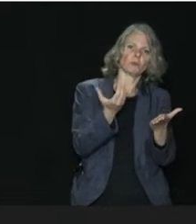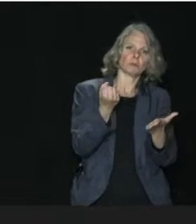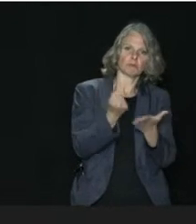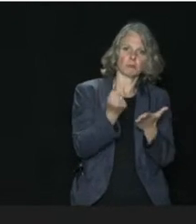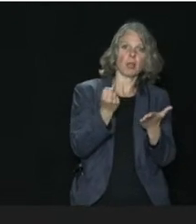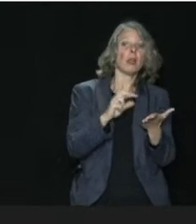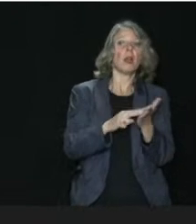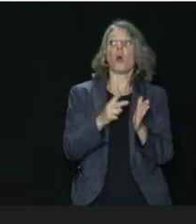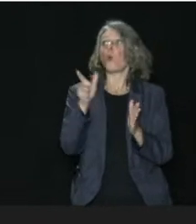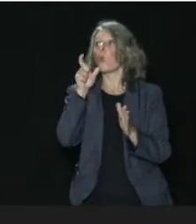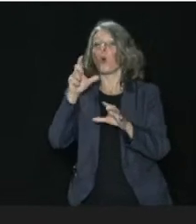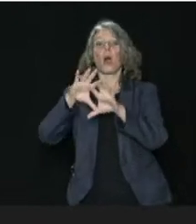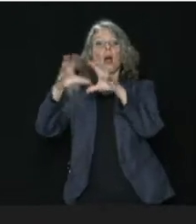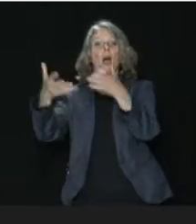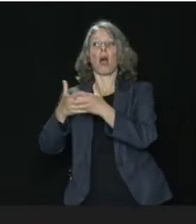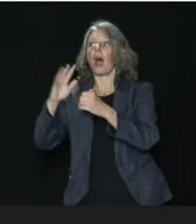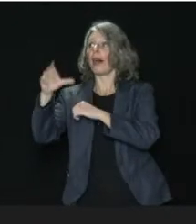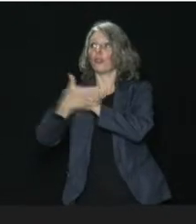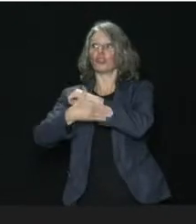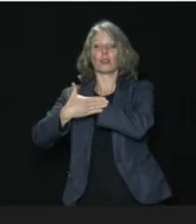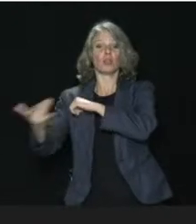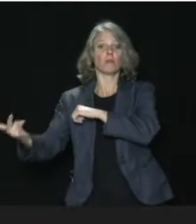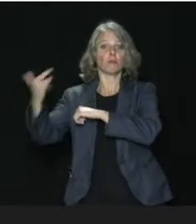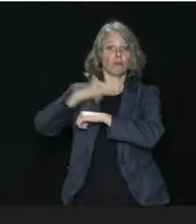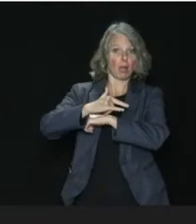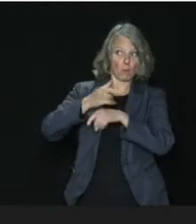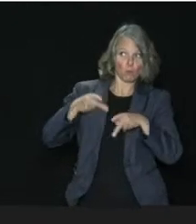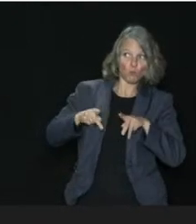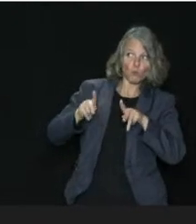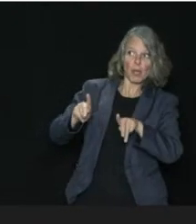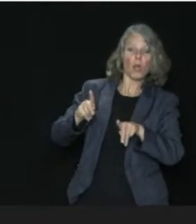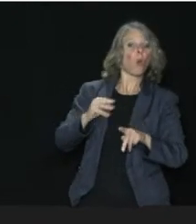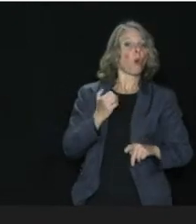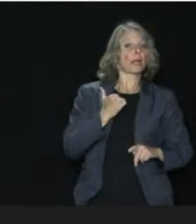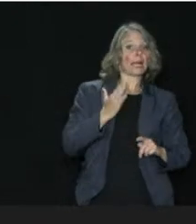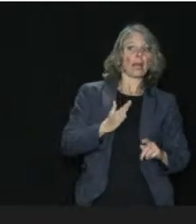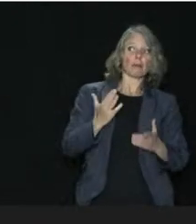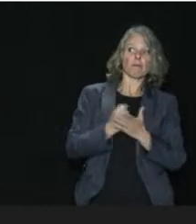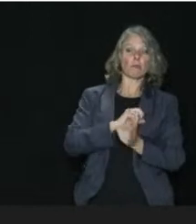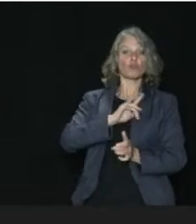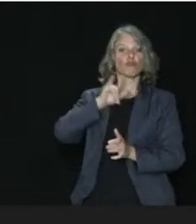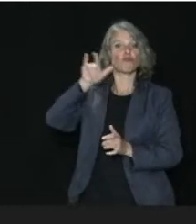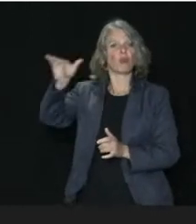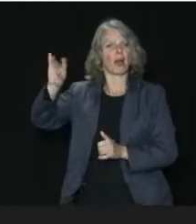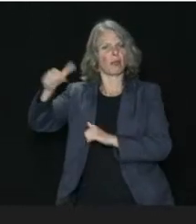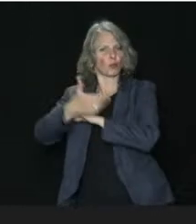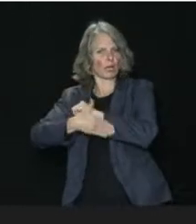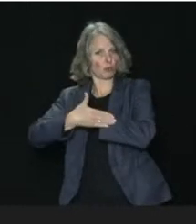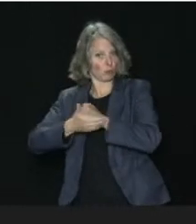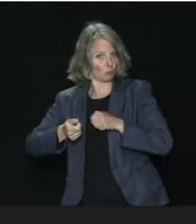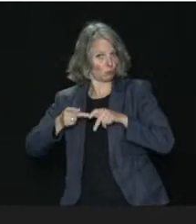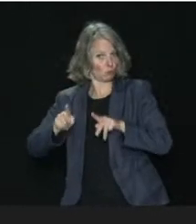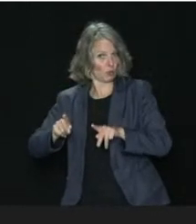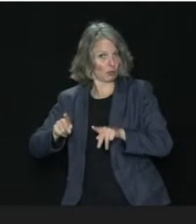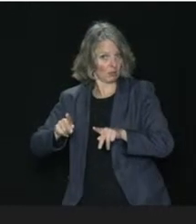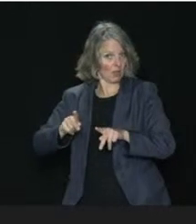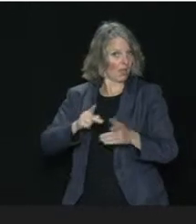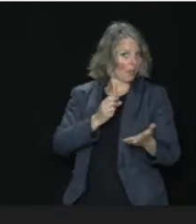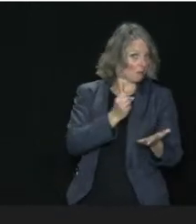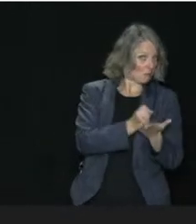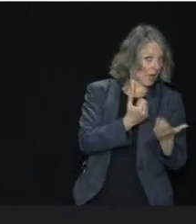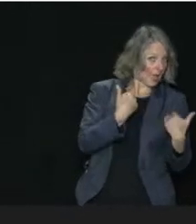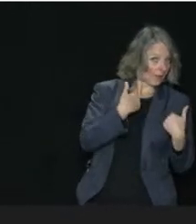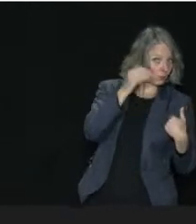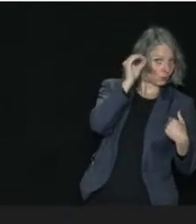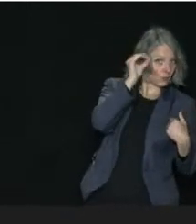to come here, or to allow Canadians to travel abroad? Well, thank you for the question. It's not Health Canada that